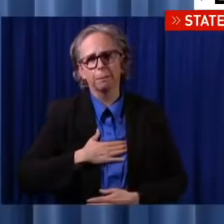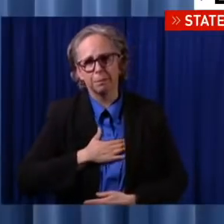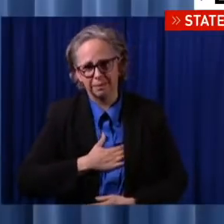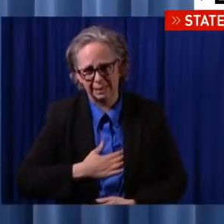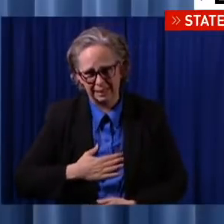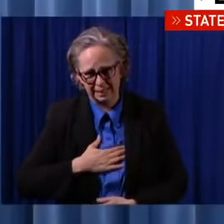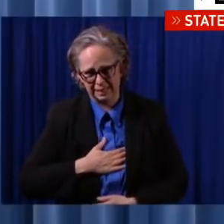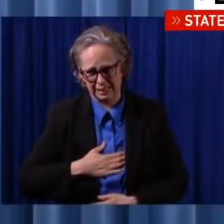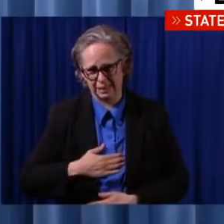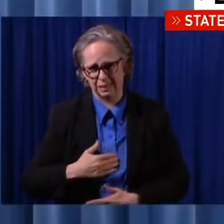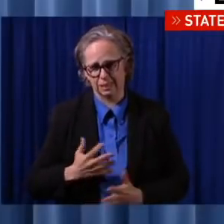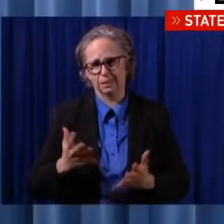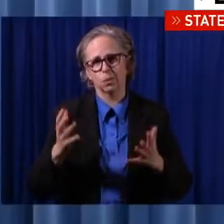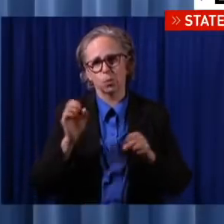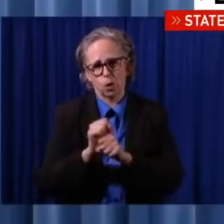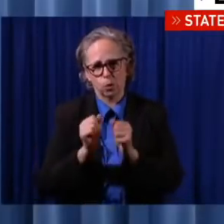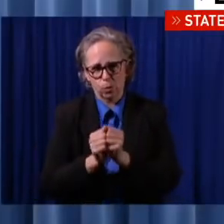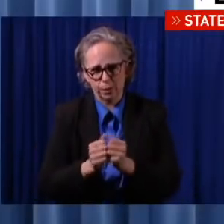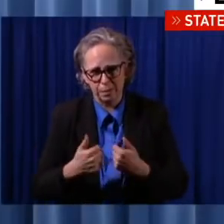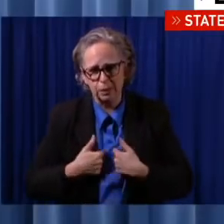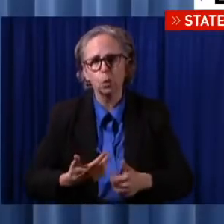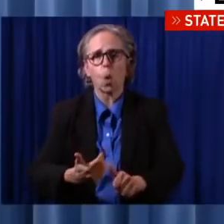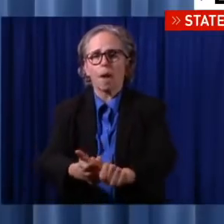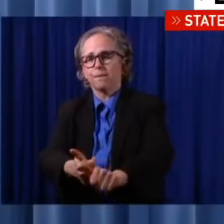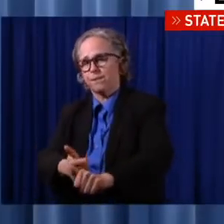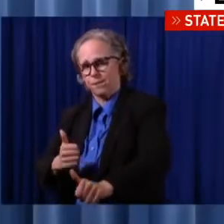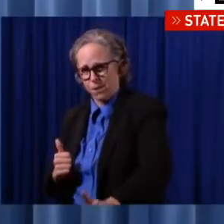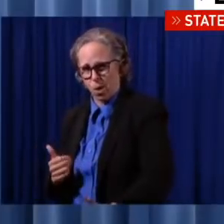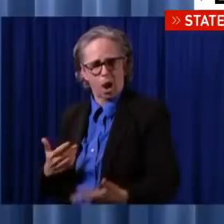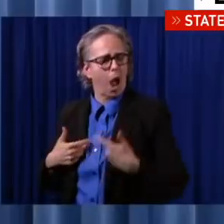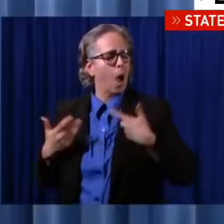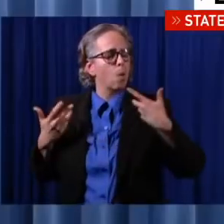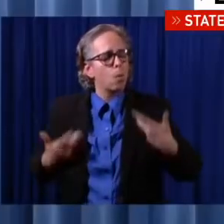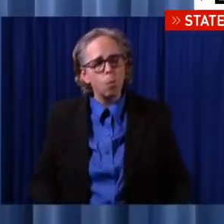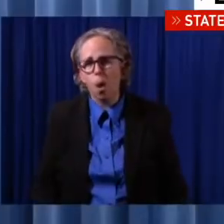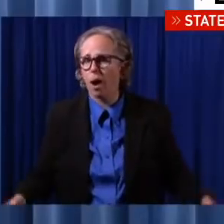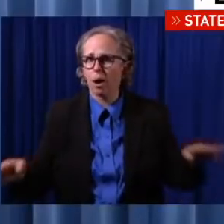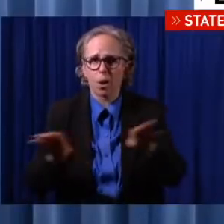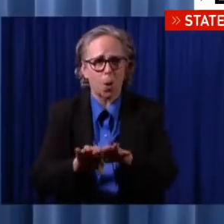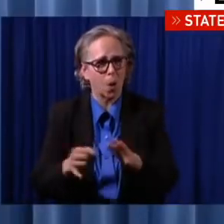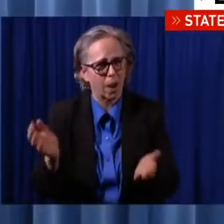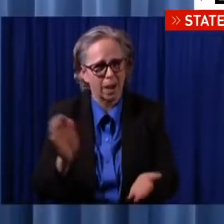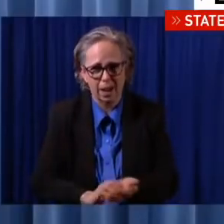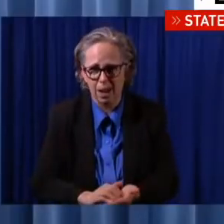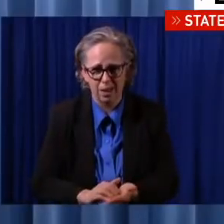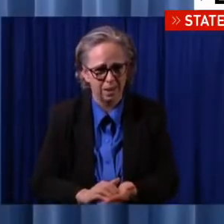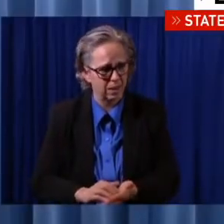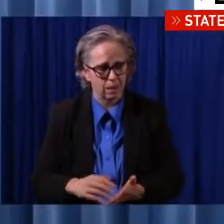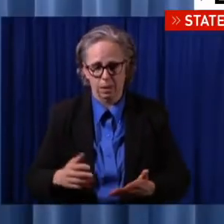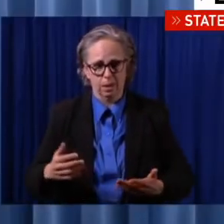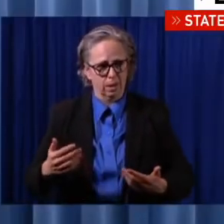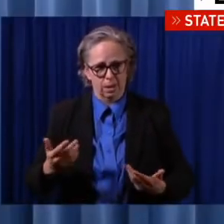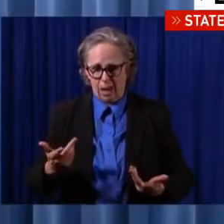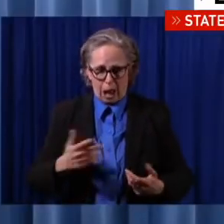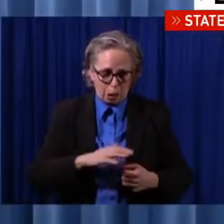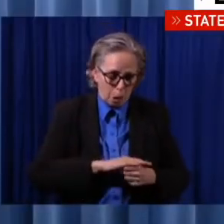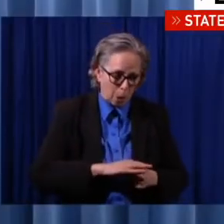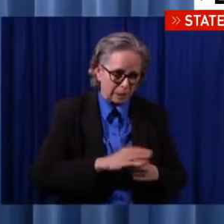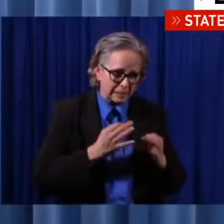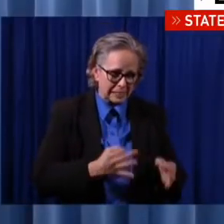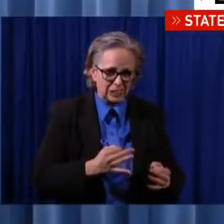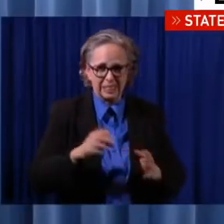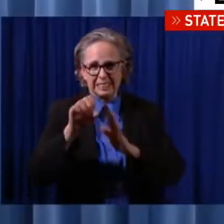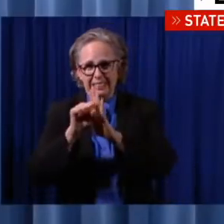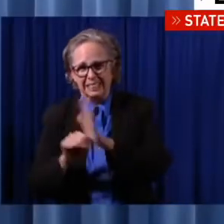avoid having the situation where anybody has to make any decision like that at the local level or at the state level. Thank